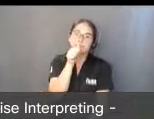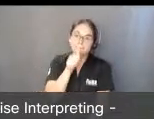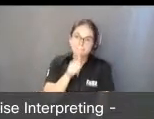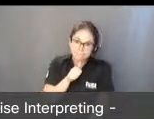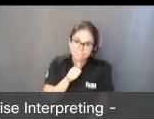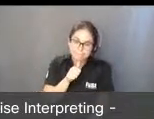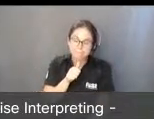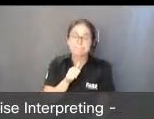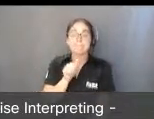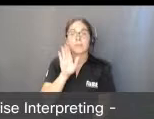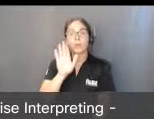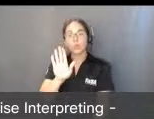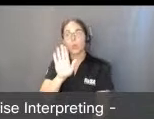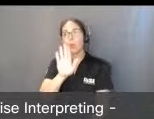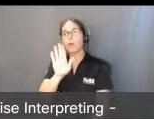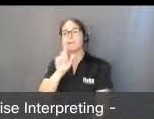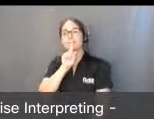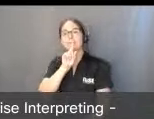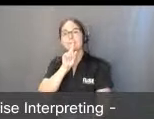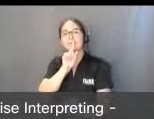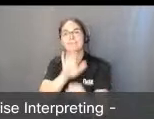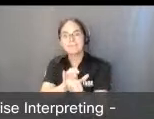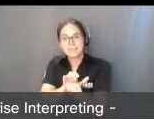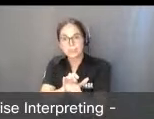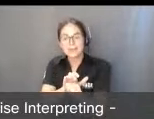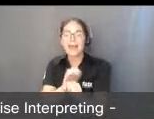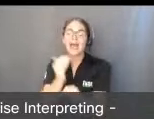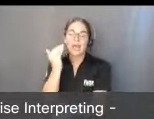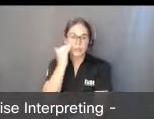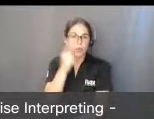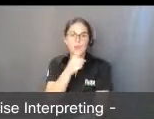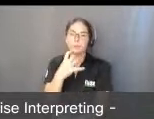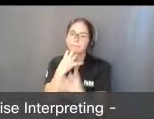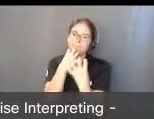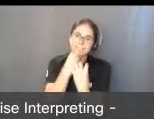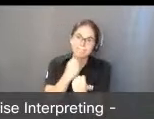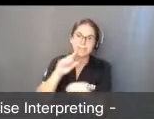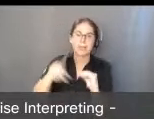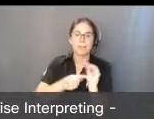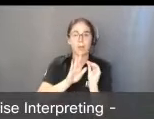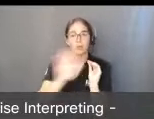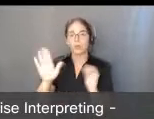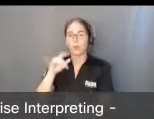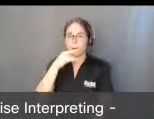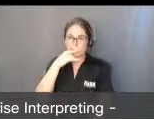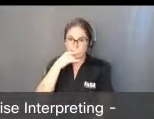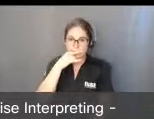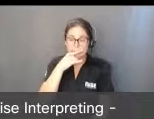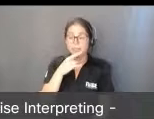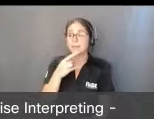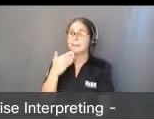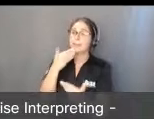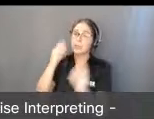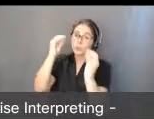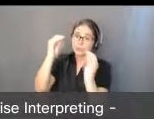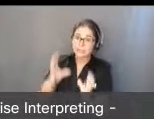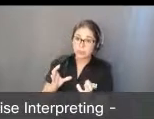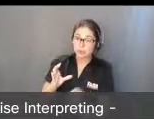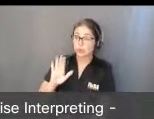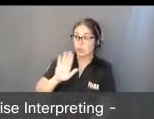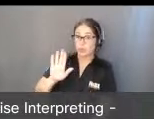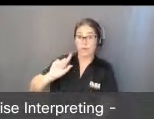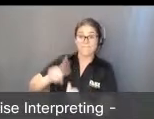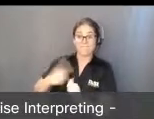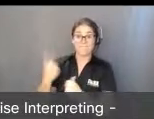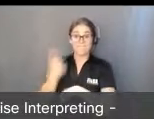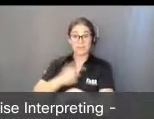your dedication, and I know that you care about your kids so much. To our teachers, your first day back is tomorrow.